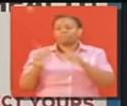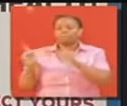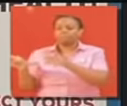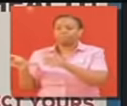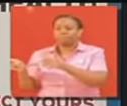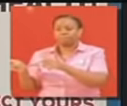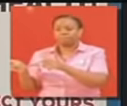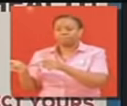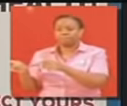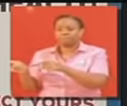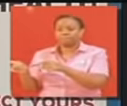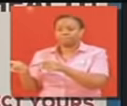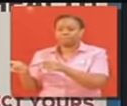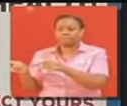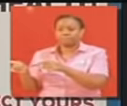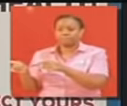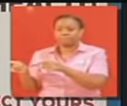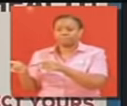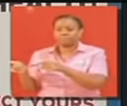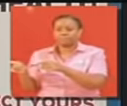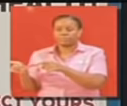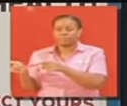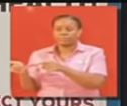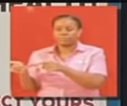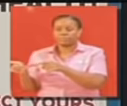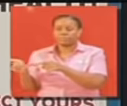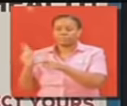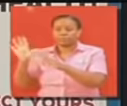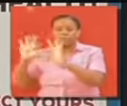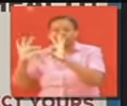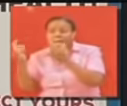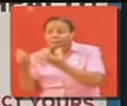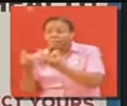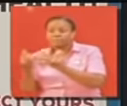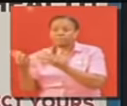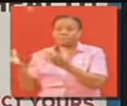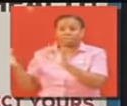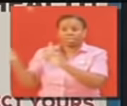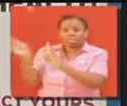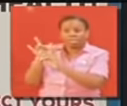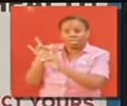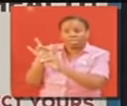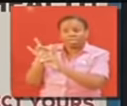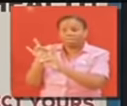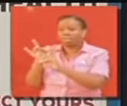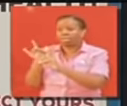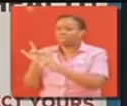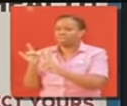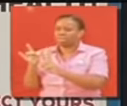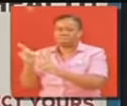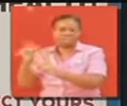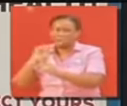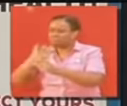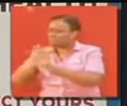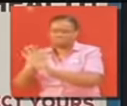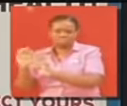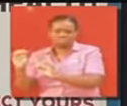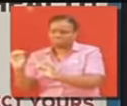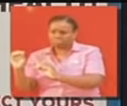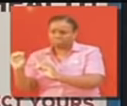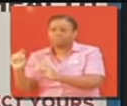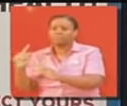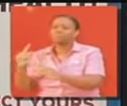them but were not diagnosed and were not ill are issued something called a quarantine form or quarantine